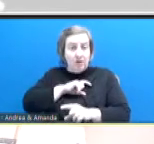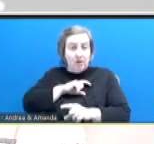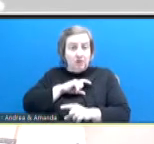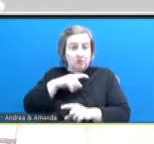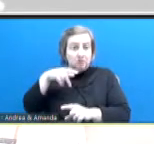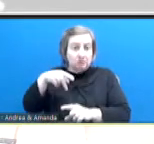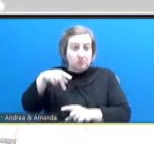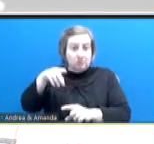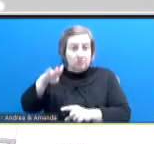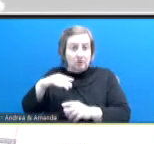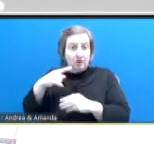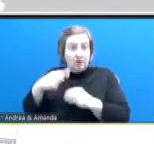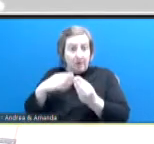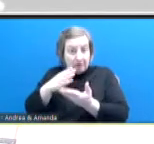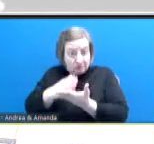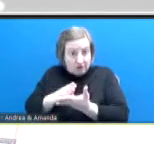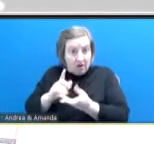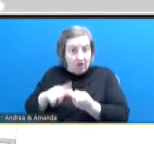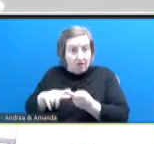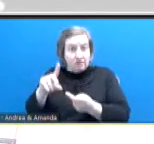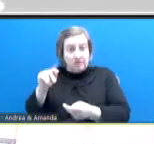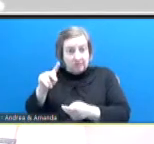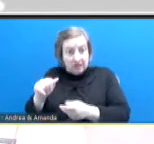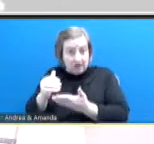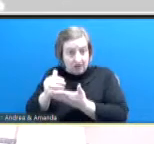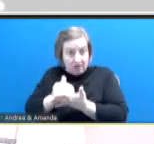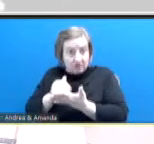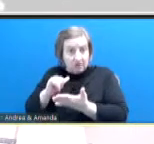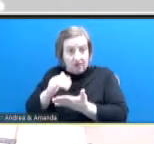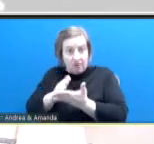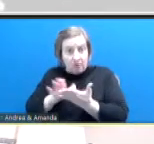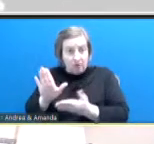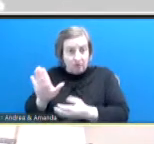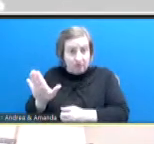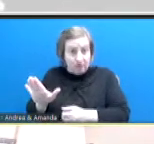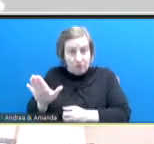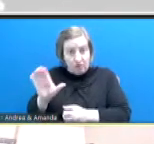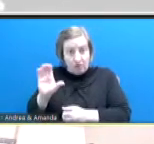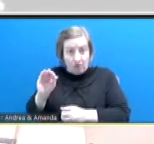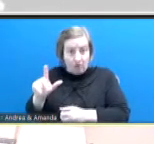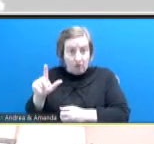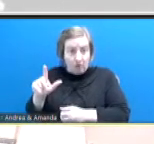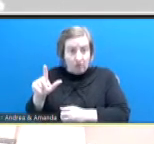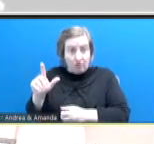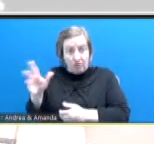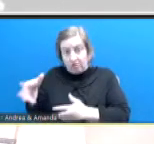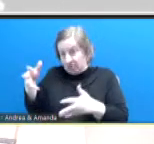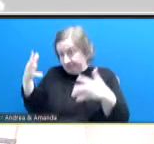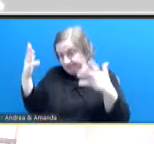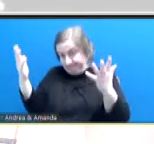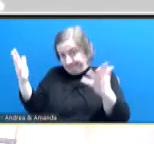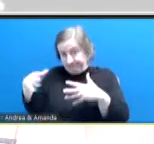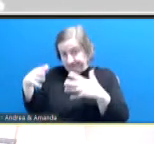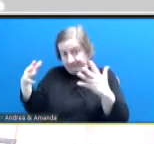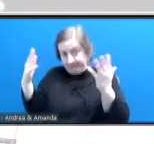stops data collection? Do you also, is that part of your COCO